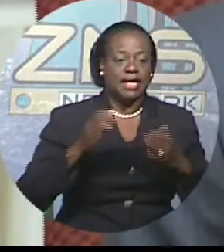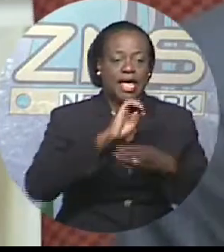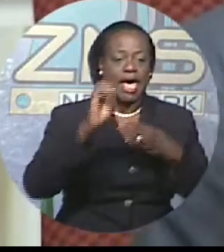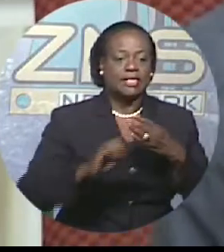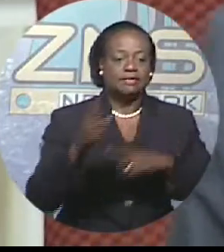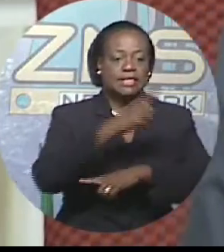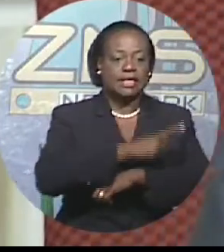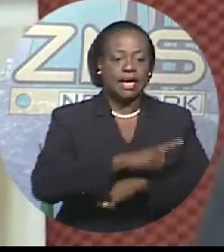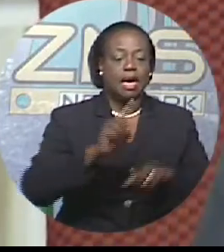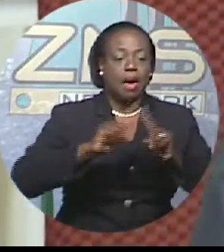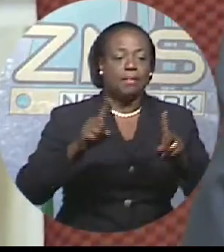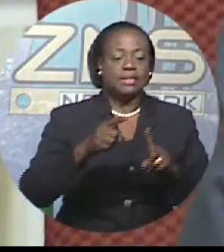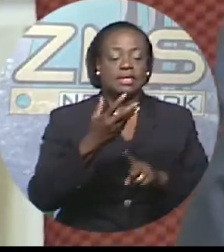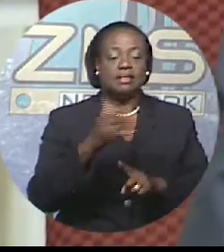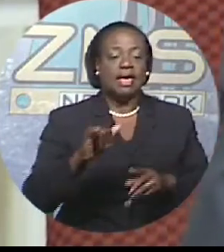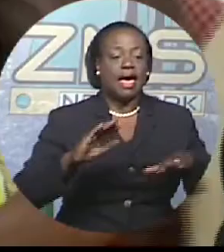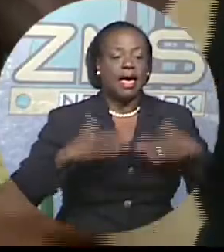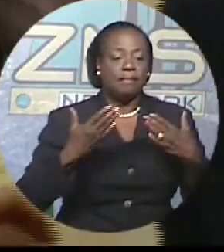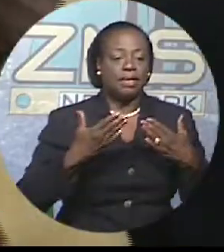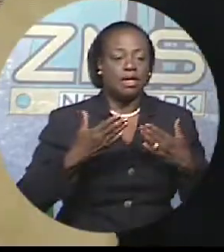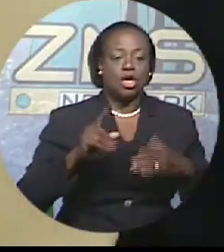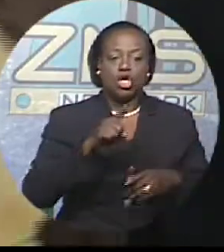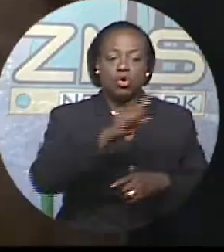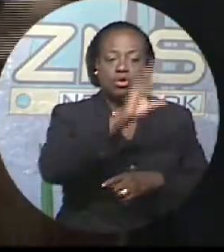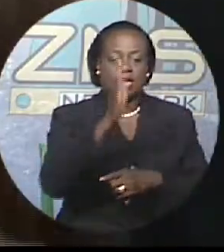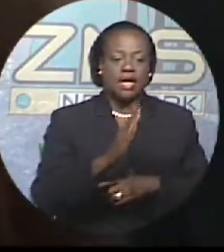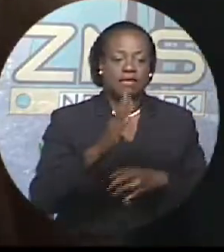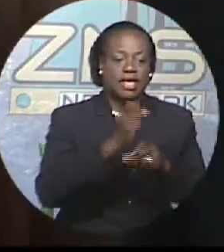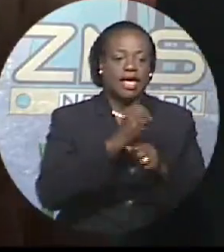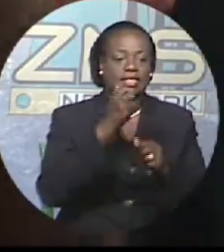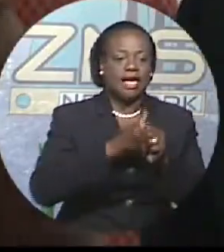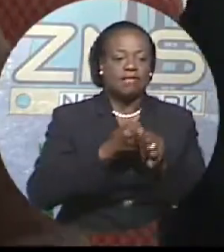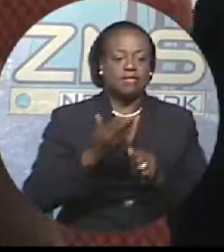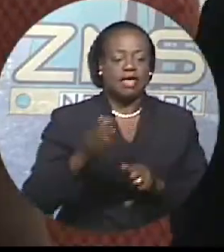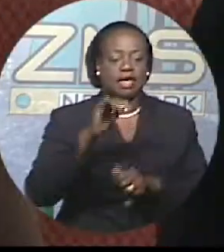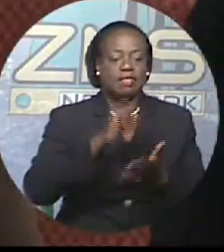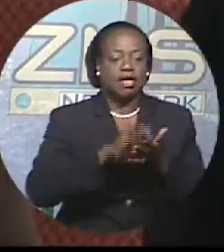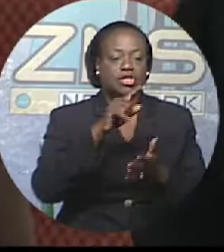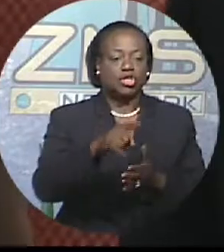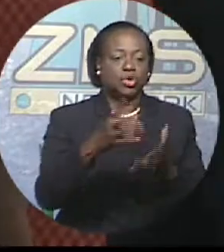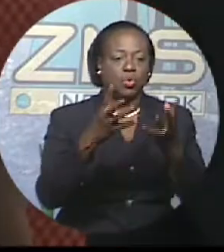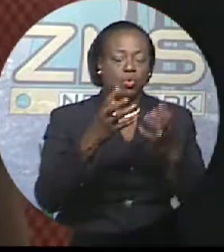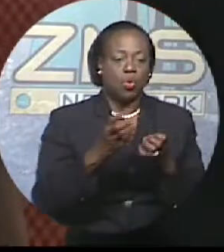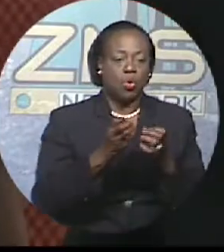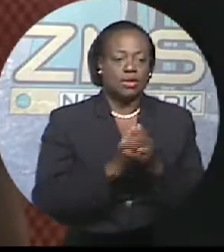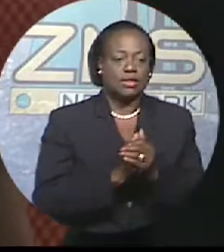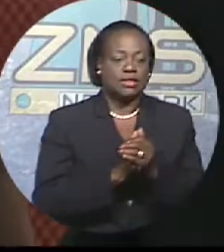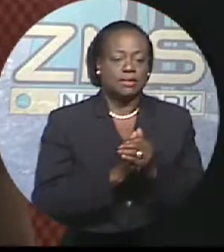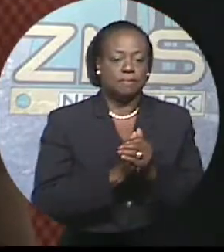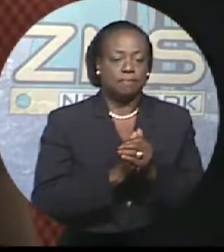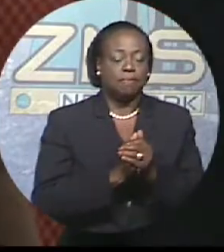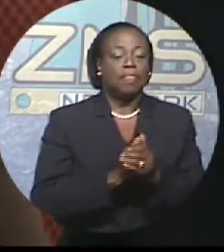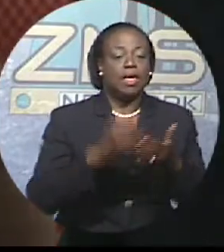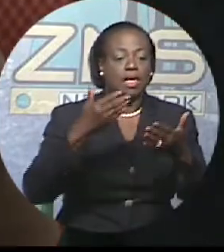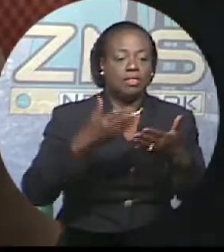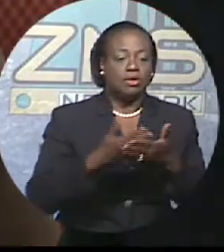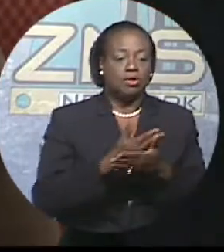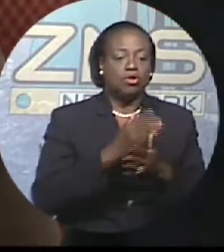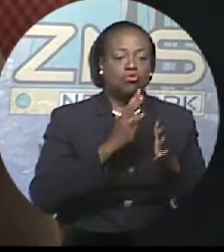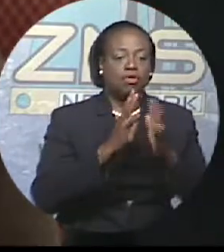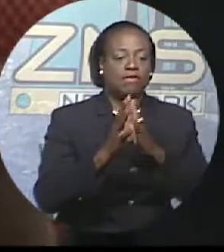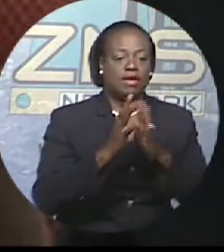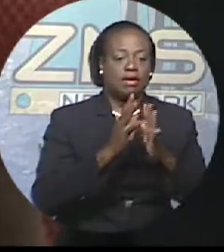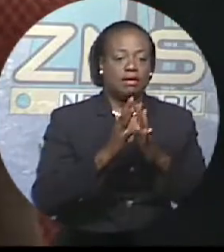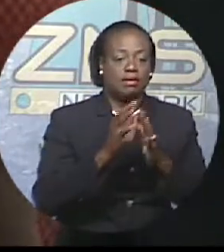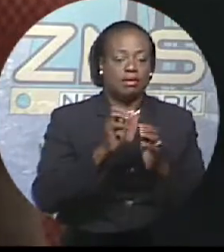ahead. And you never get everything that you want. LaShawn Gray will be installed as the new Air Traffic Controllers Union head. Perpall contends